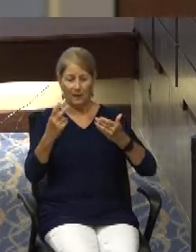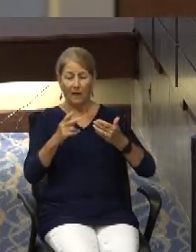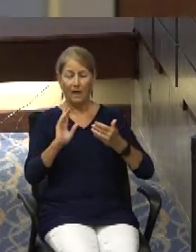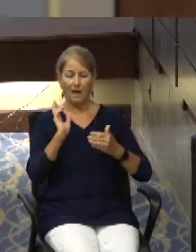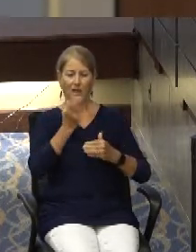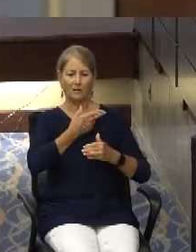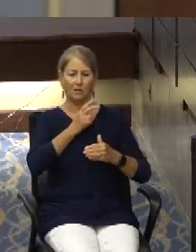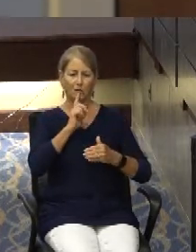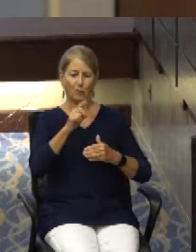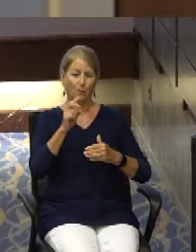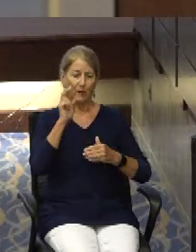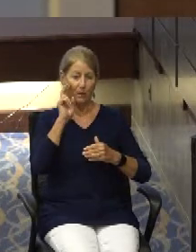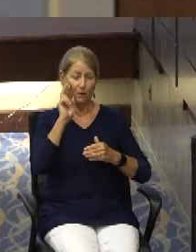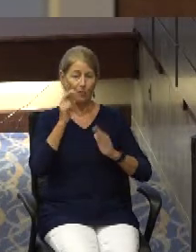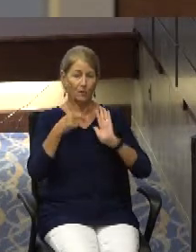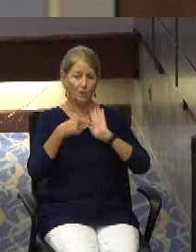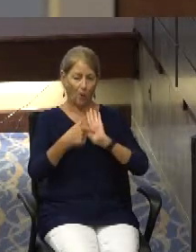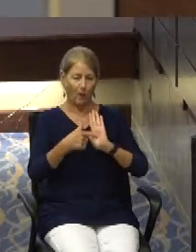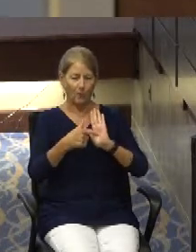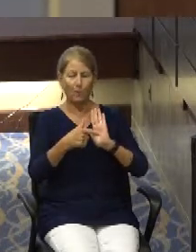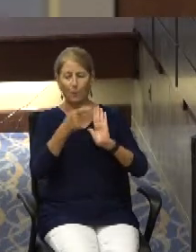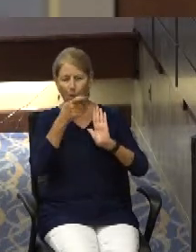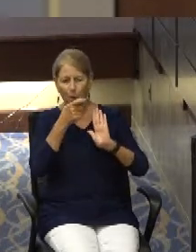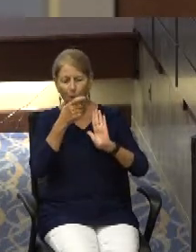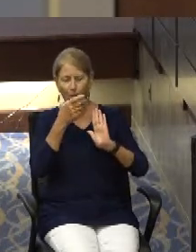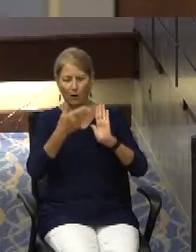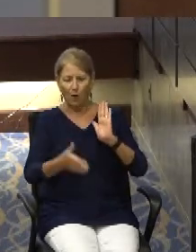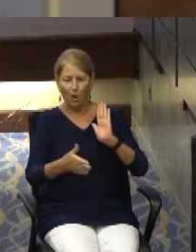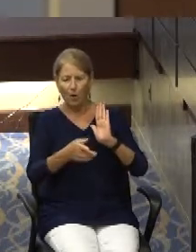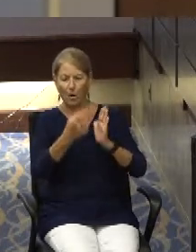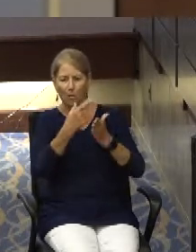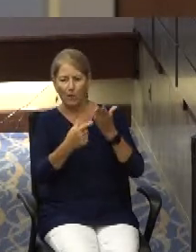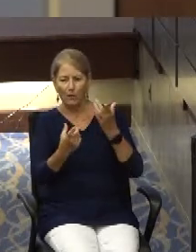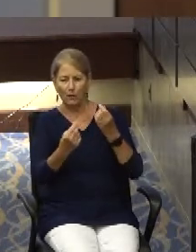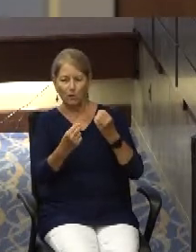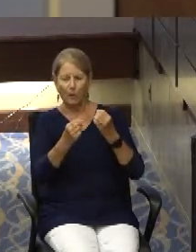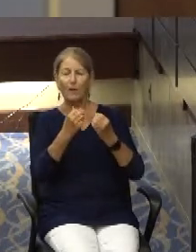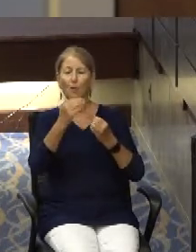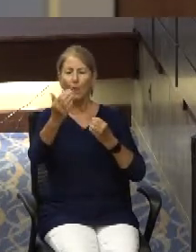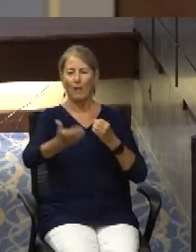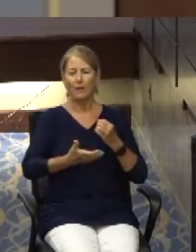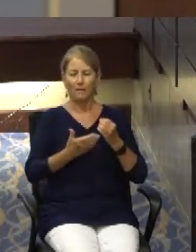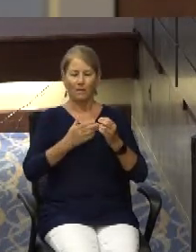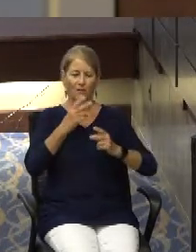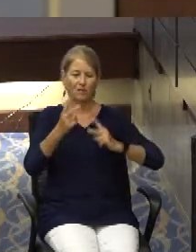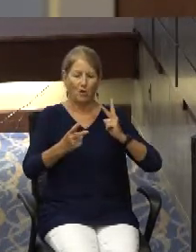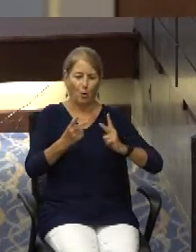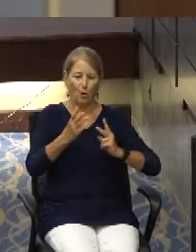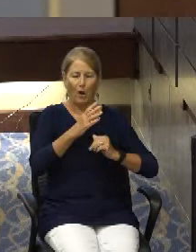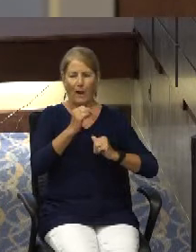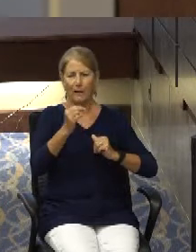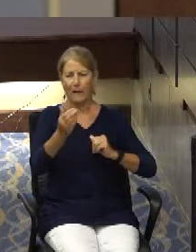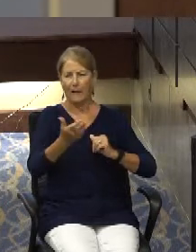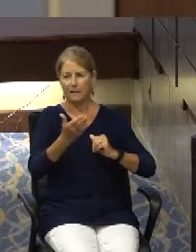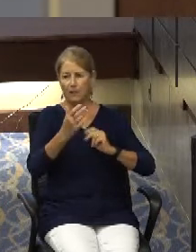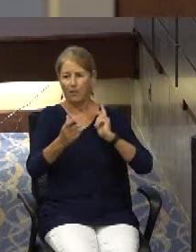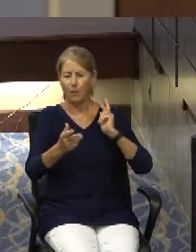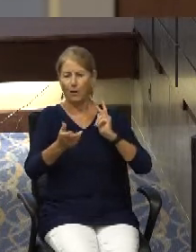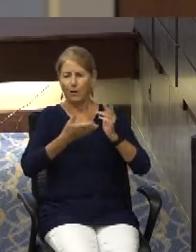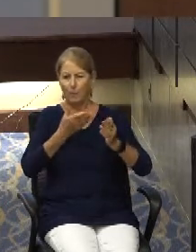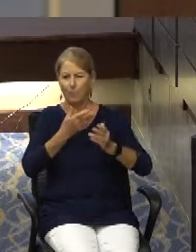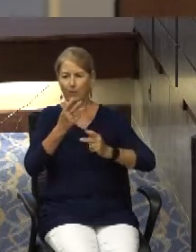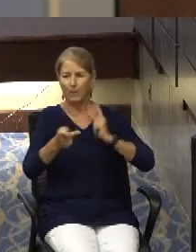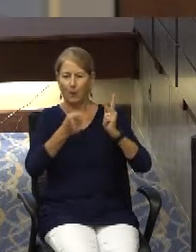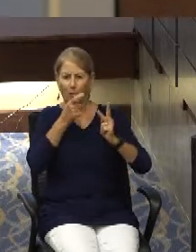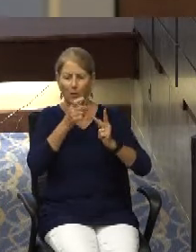and what we do, in welcoming our visitors and guests and those who are traveling, who are flying Waco from